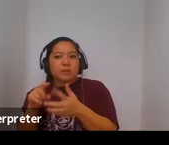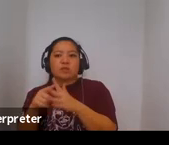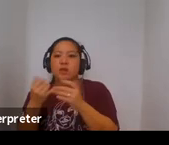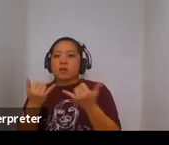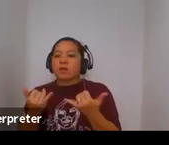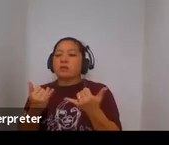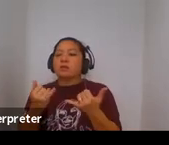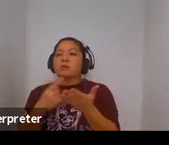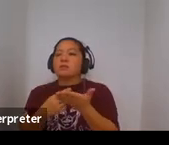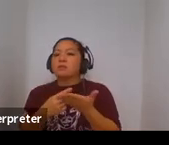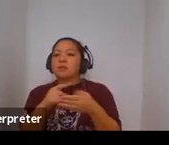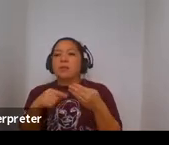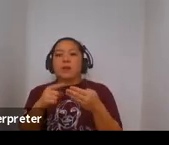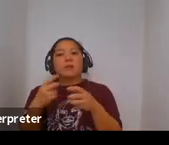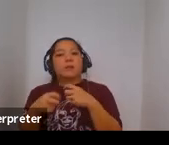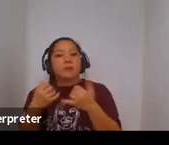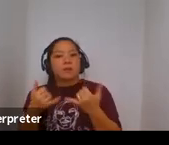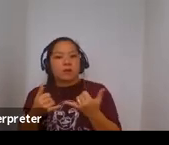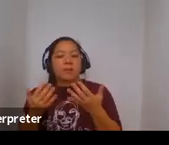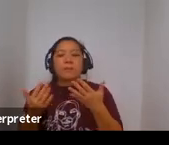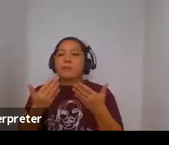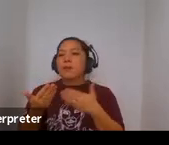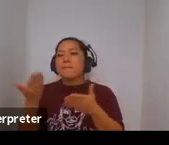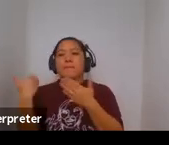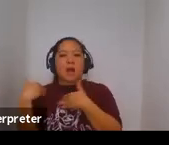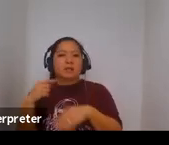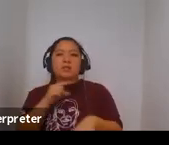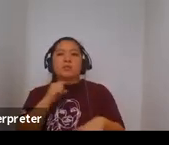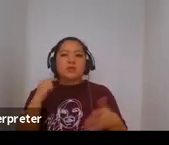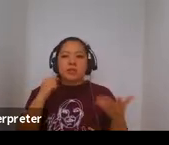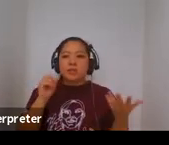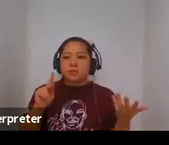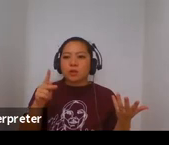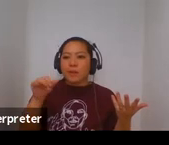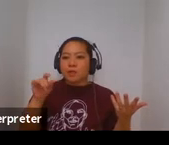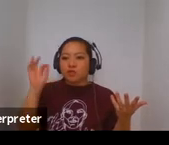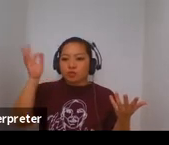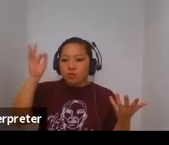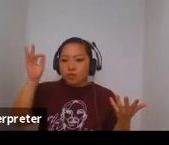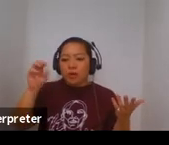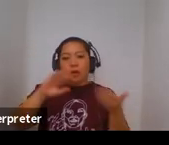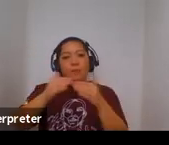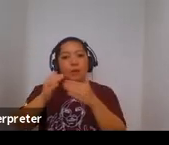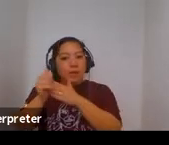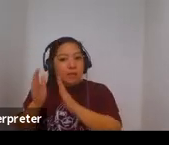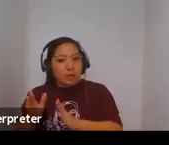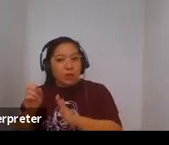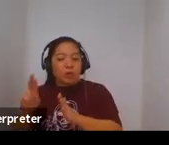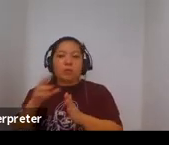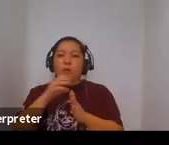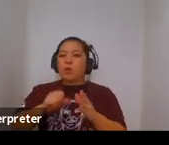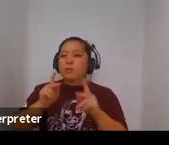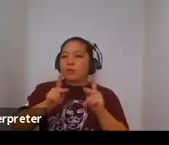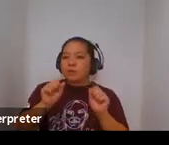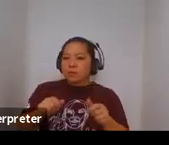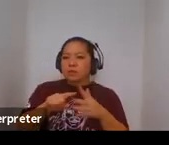talking about the issue. It may be a pastor or a priest or a community leader or elder that can